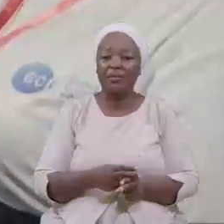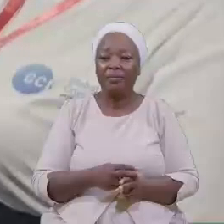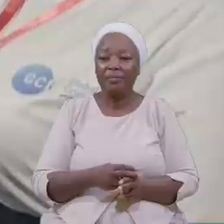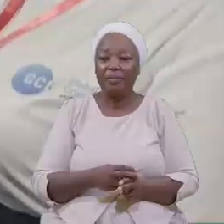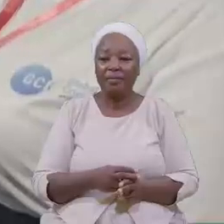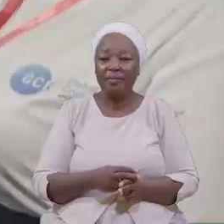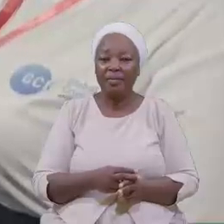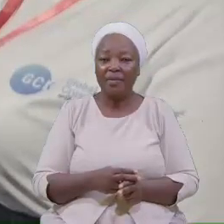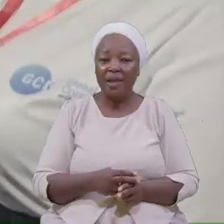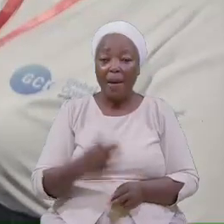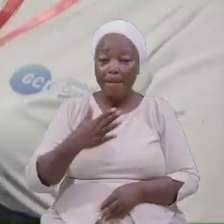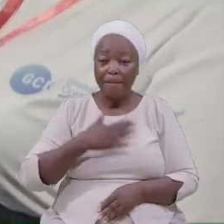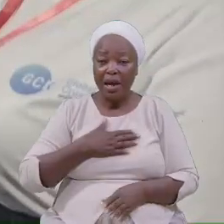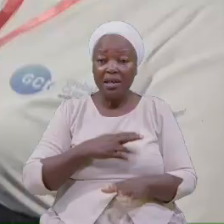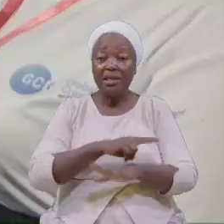My nature